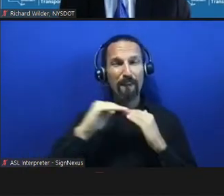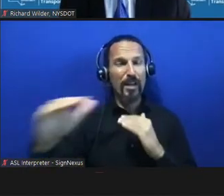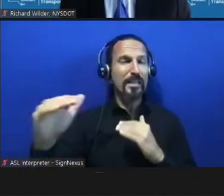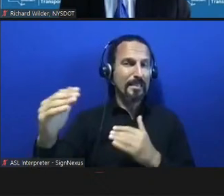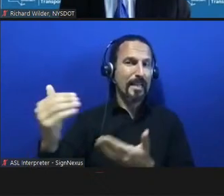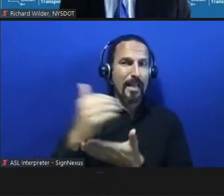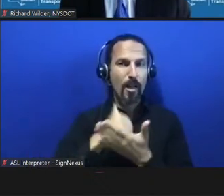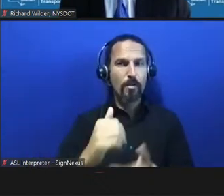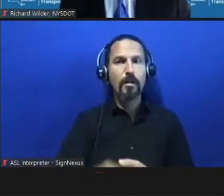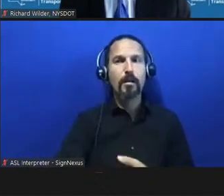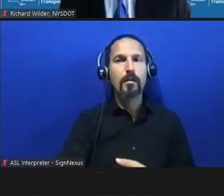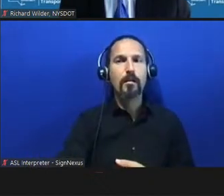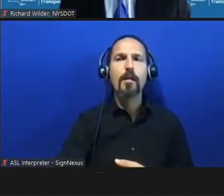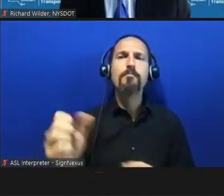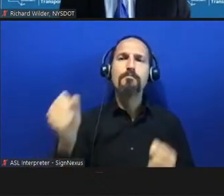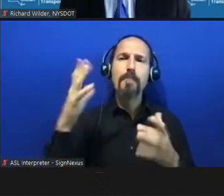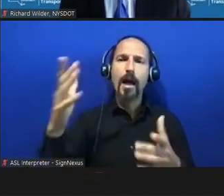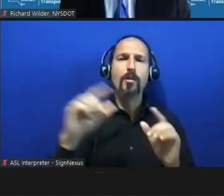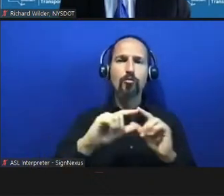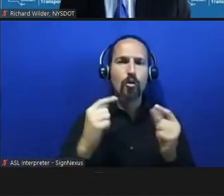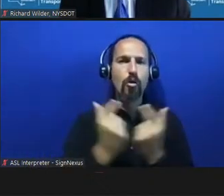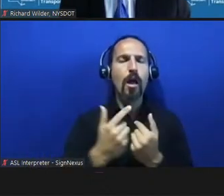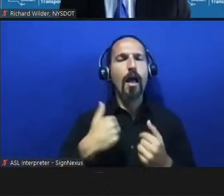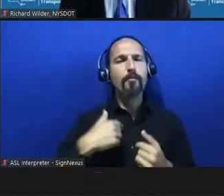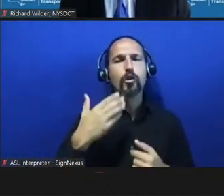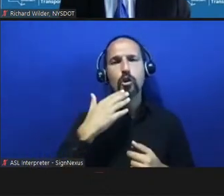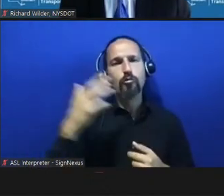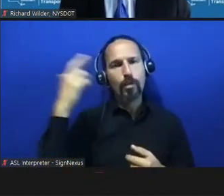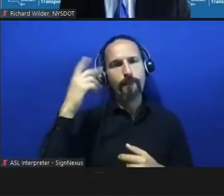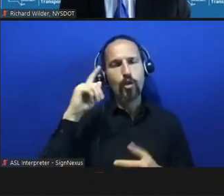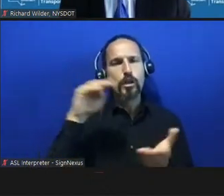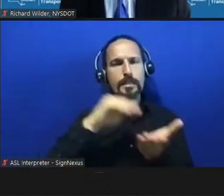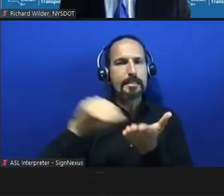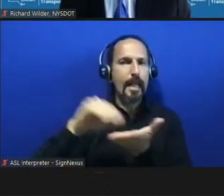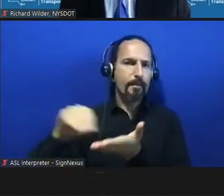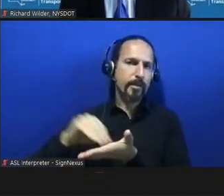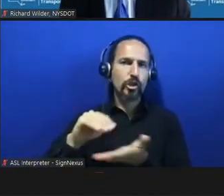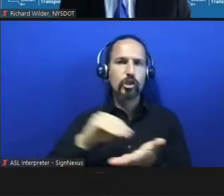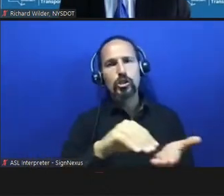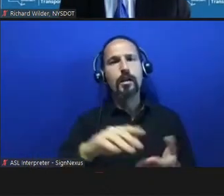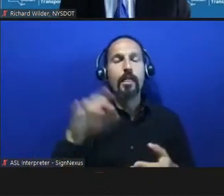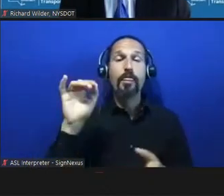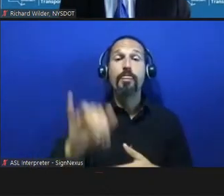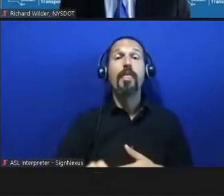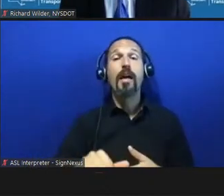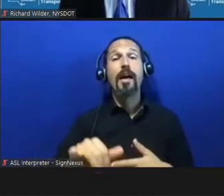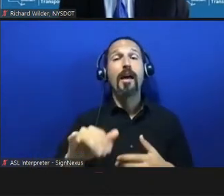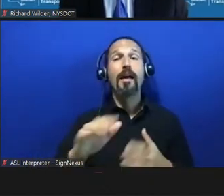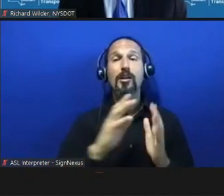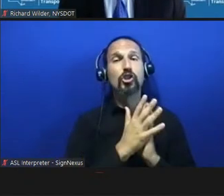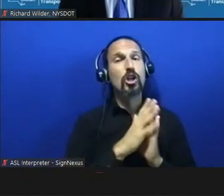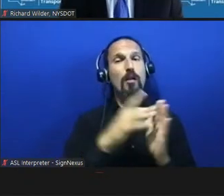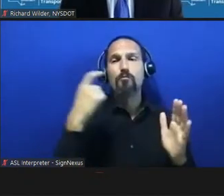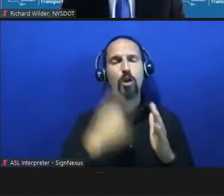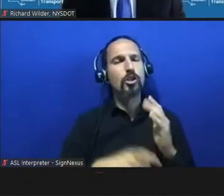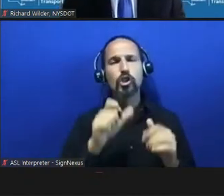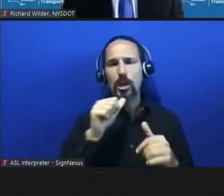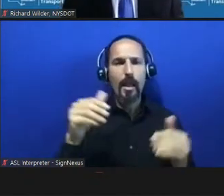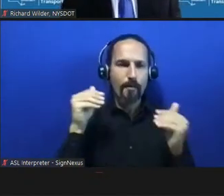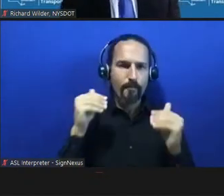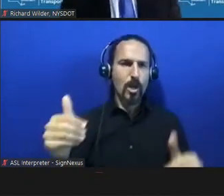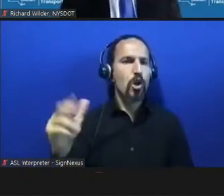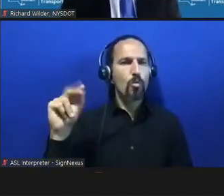there are so many groups that have valid reasons for exemptions that congestion pricing should not move forward